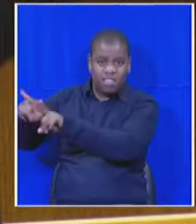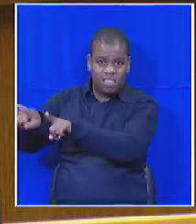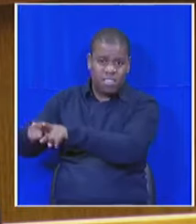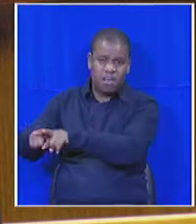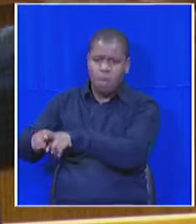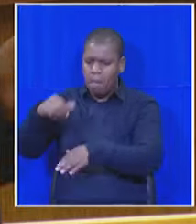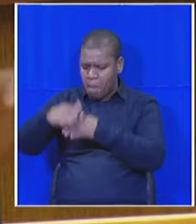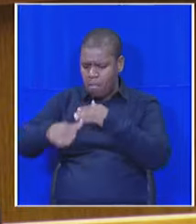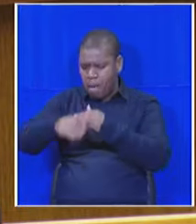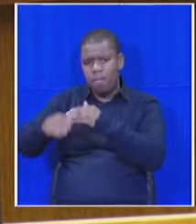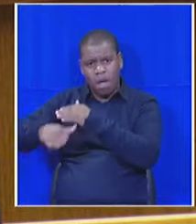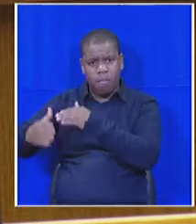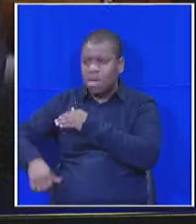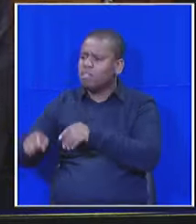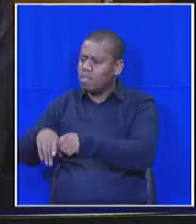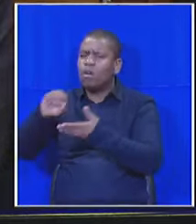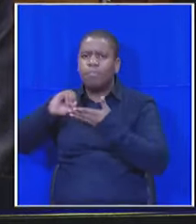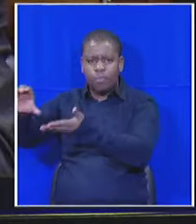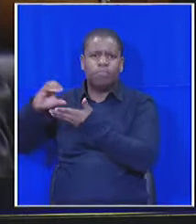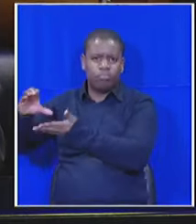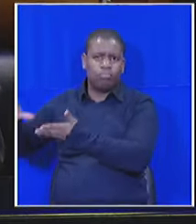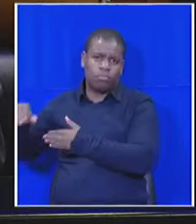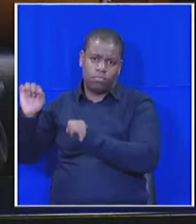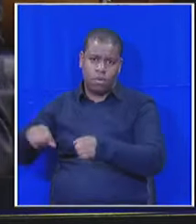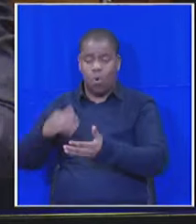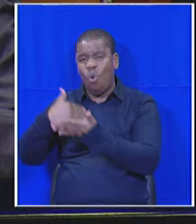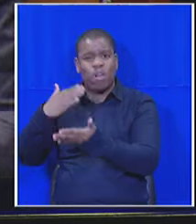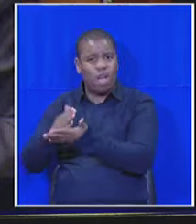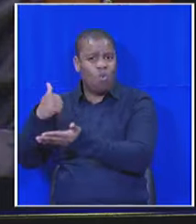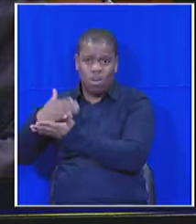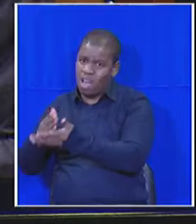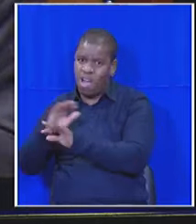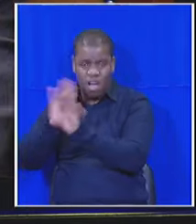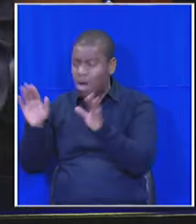emva kwenyanga ezintathu. Thank you, Honourable Member.